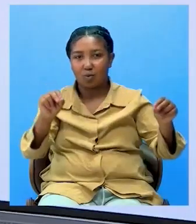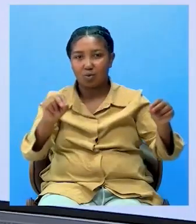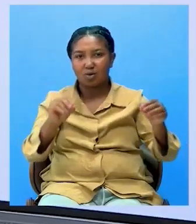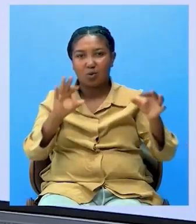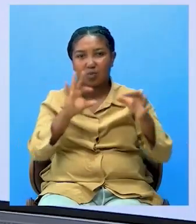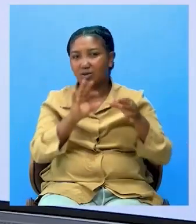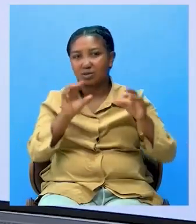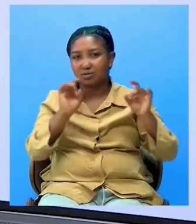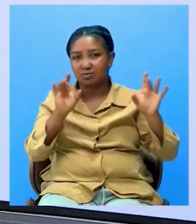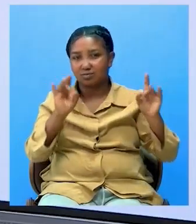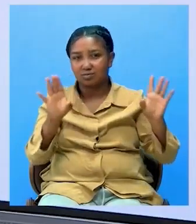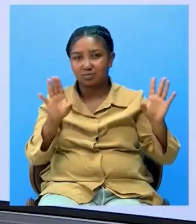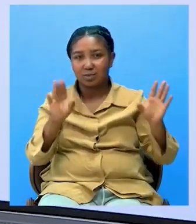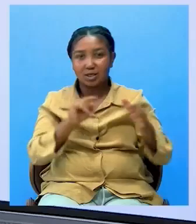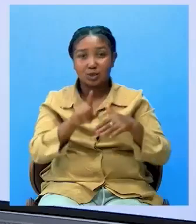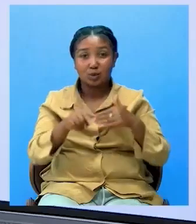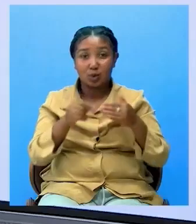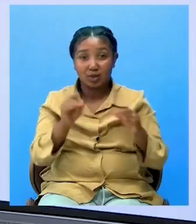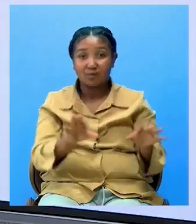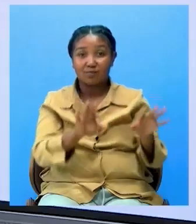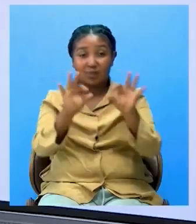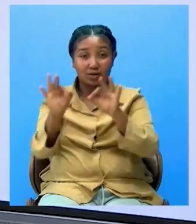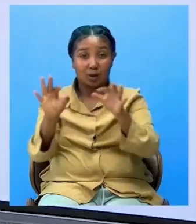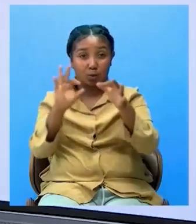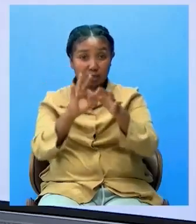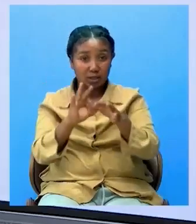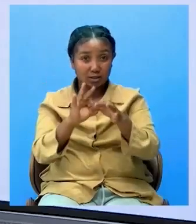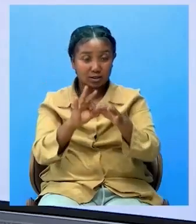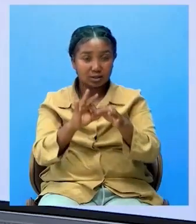use conjunctions. And instead of this